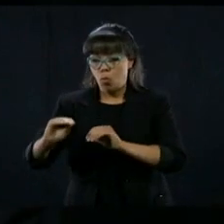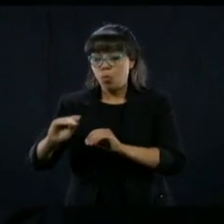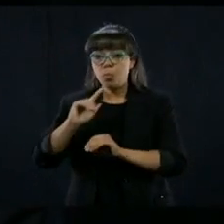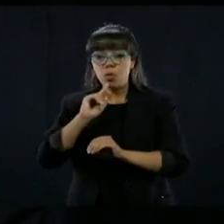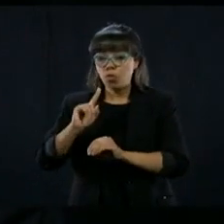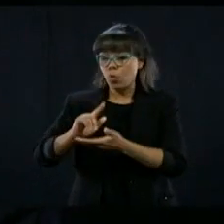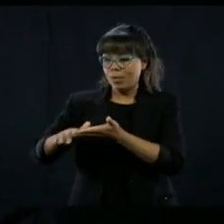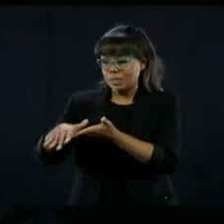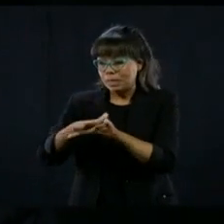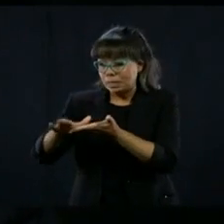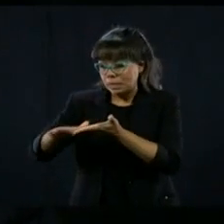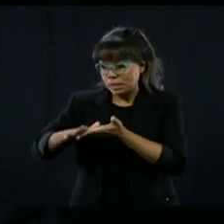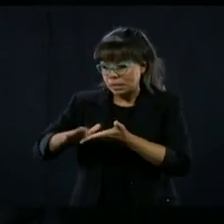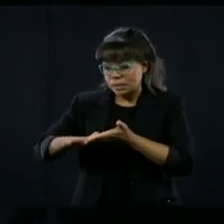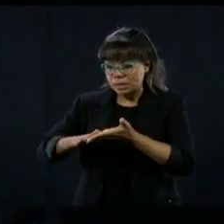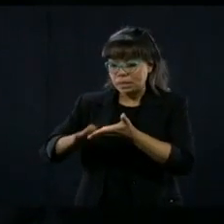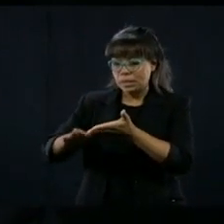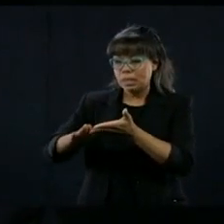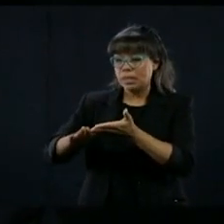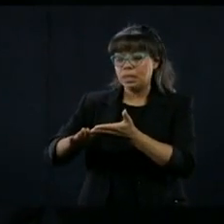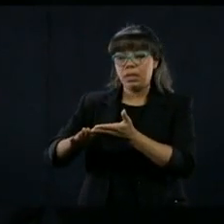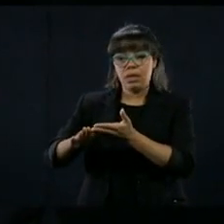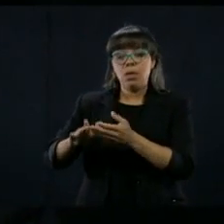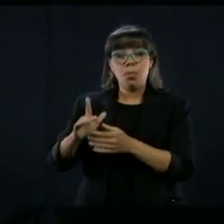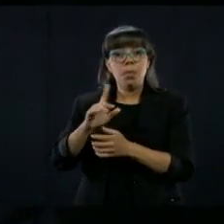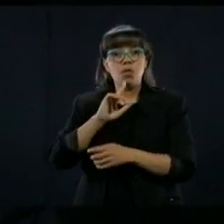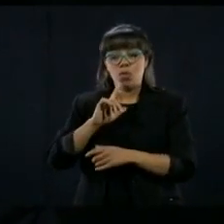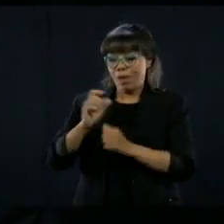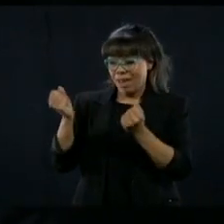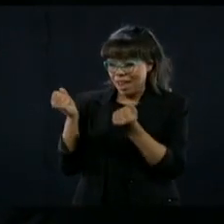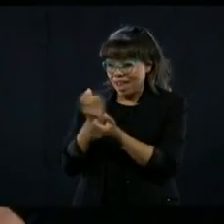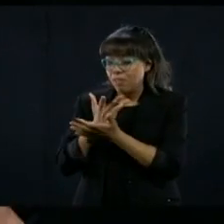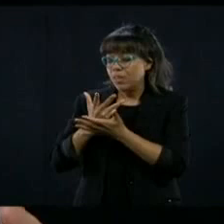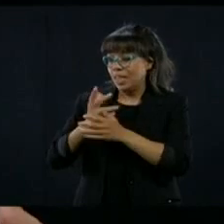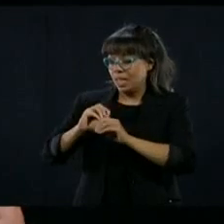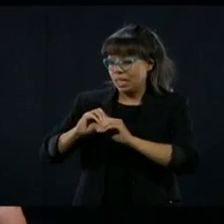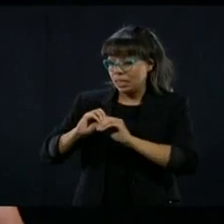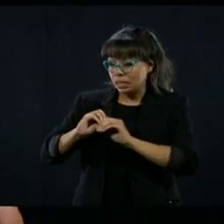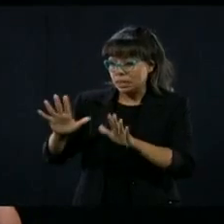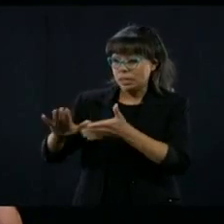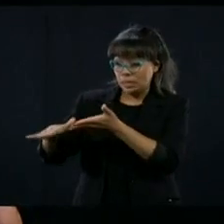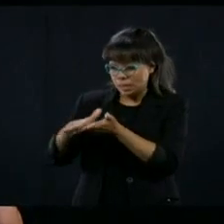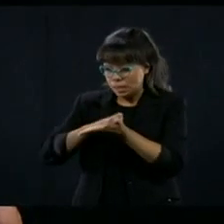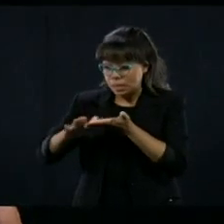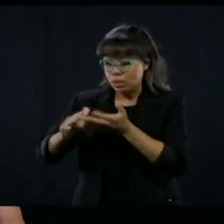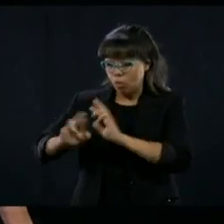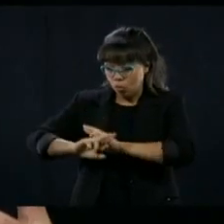getting other patients coming in. So we're really